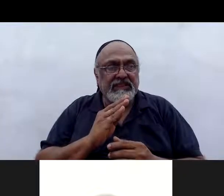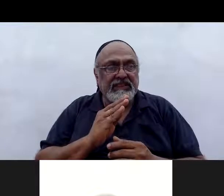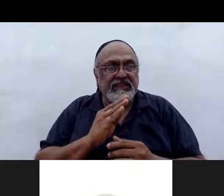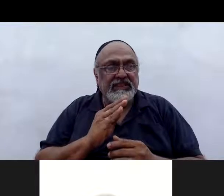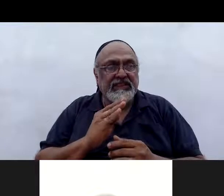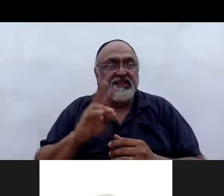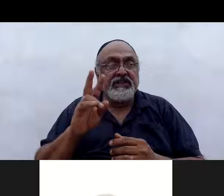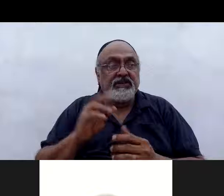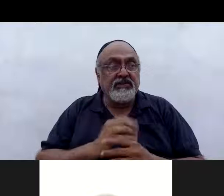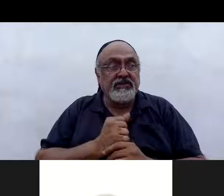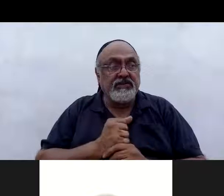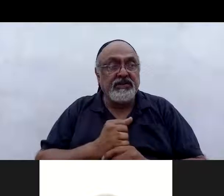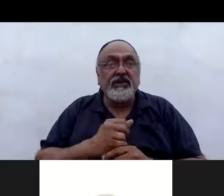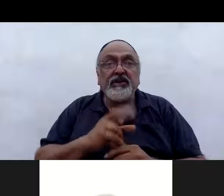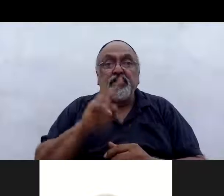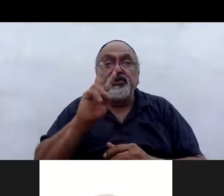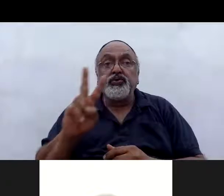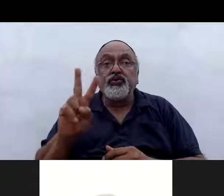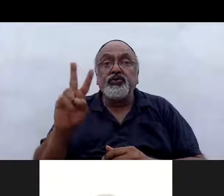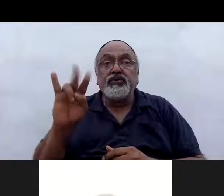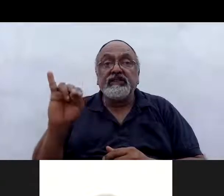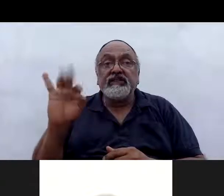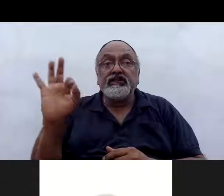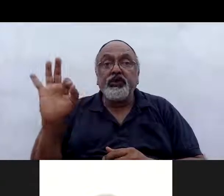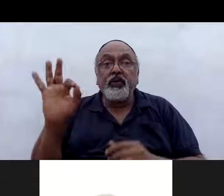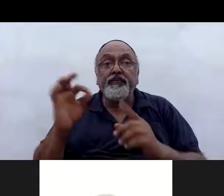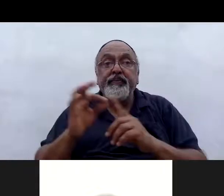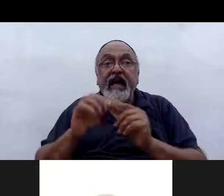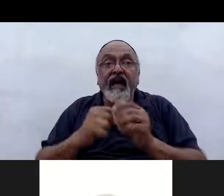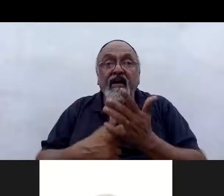around, let's say 260 paragraphs or so. So